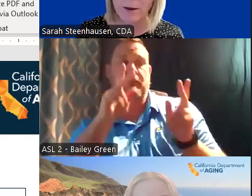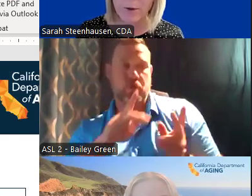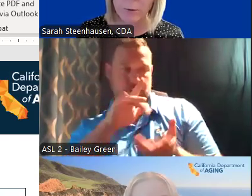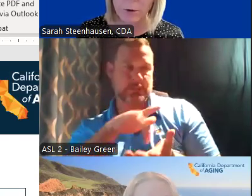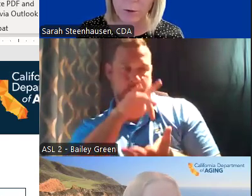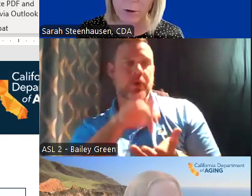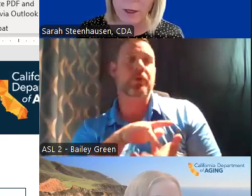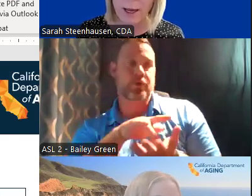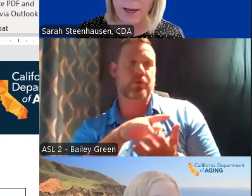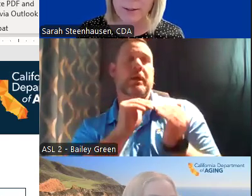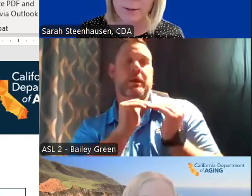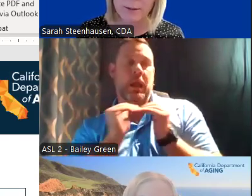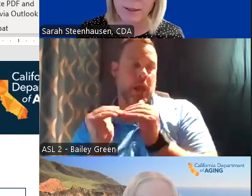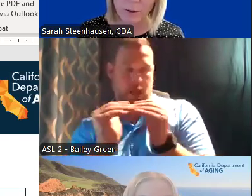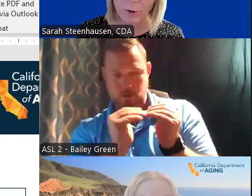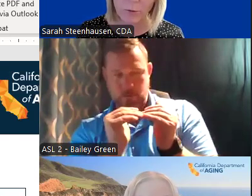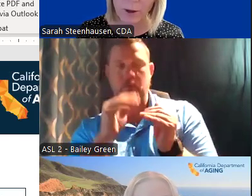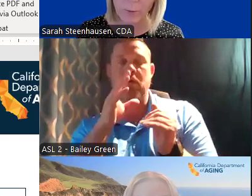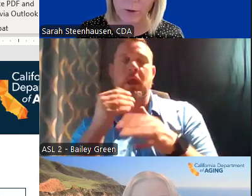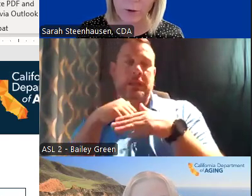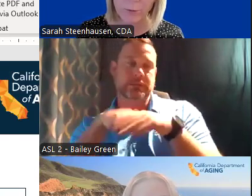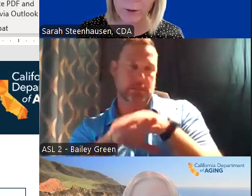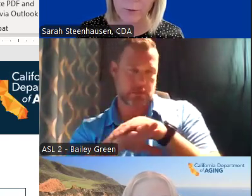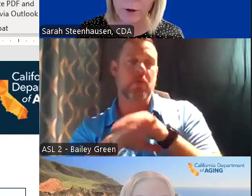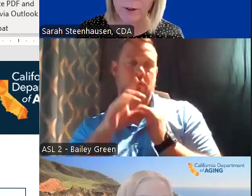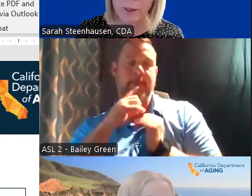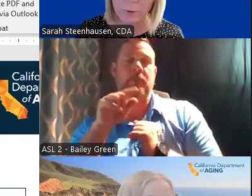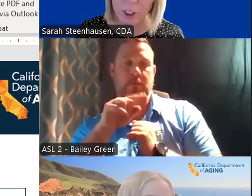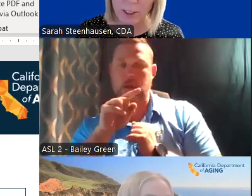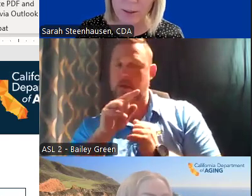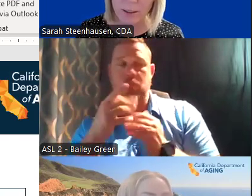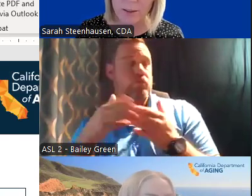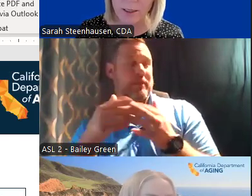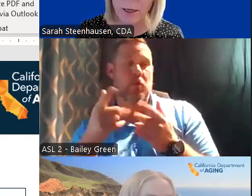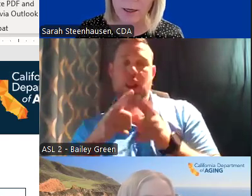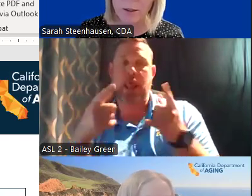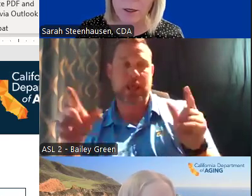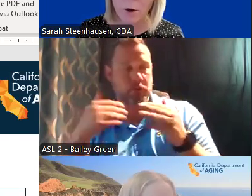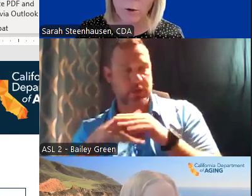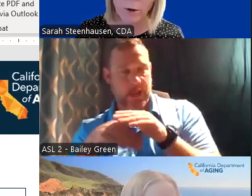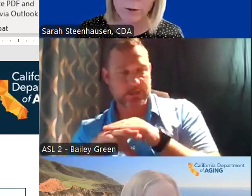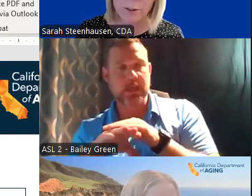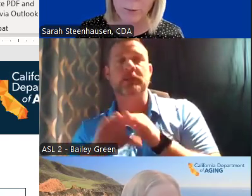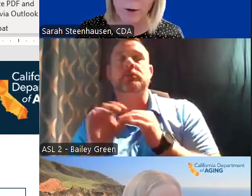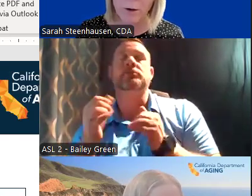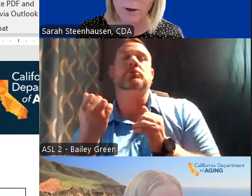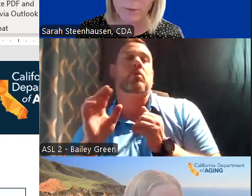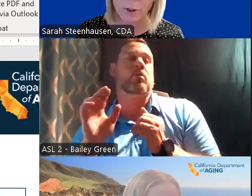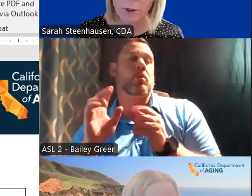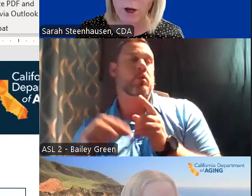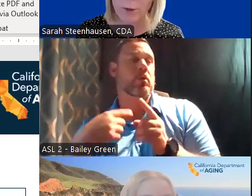that's equitable, and that's accessible for them, whether it be regarding language access or whether it's